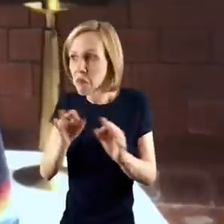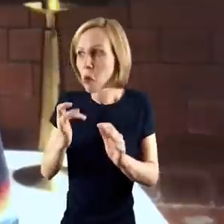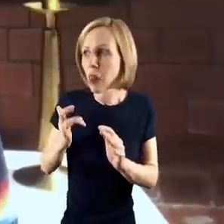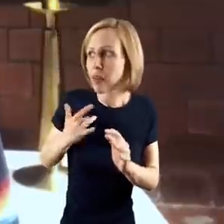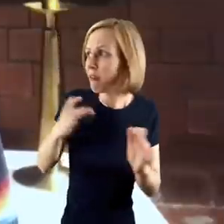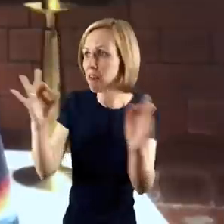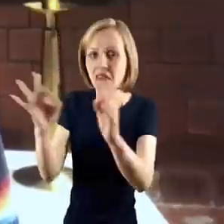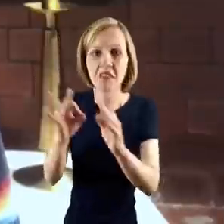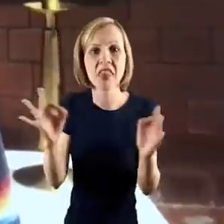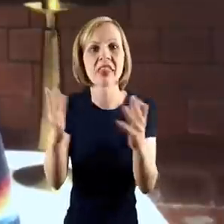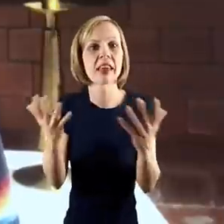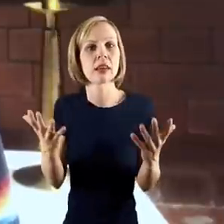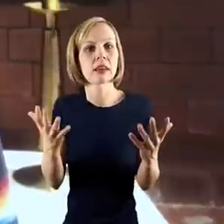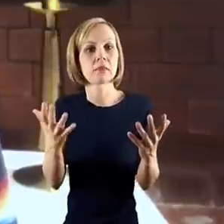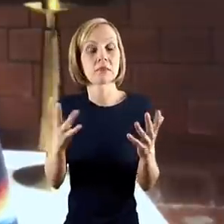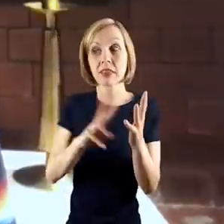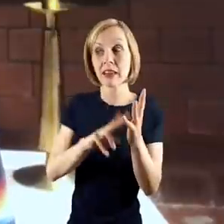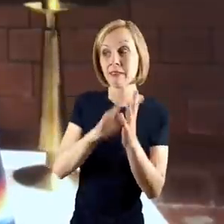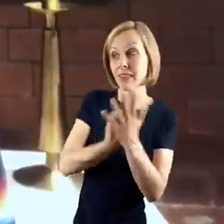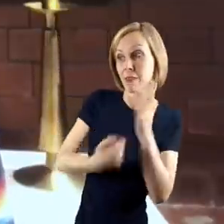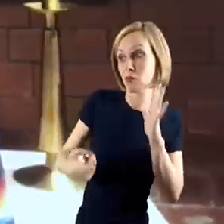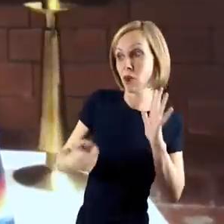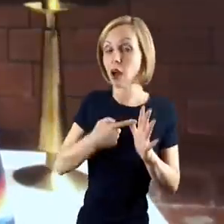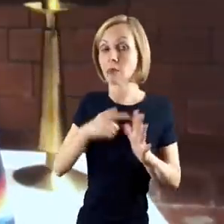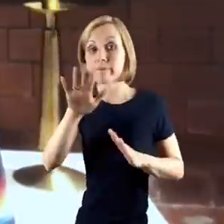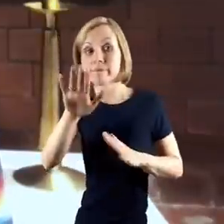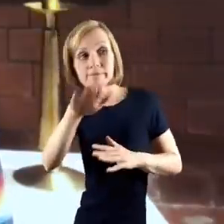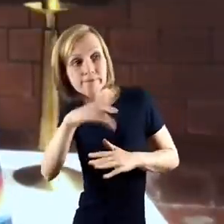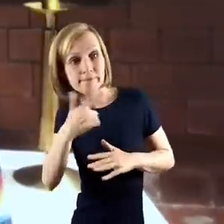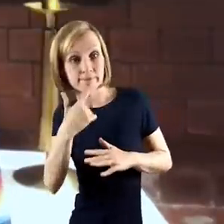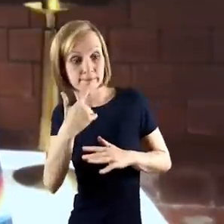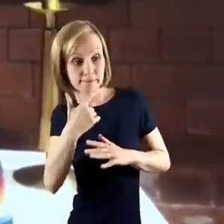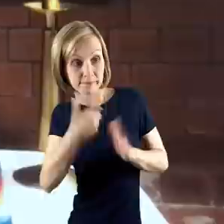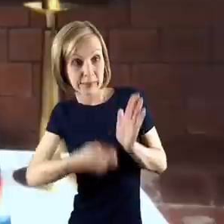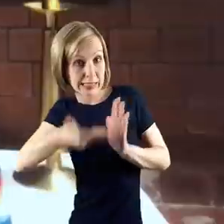found accommodation. So Vera tentatively